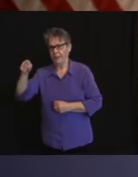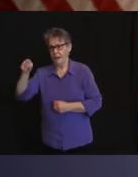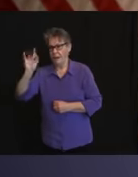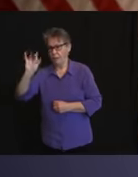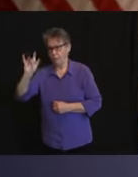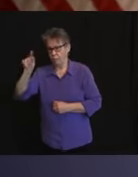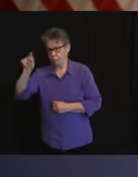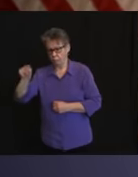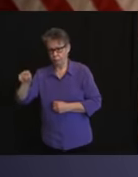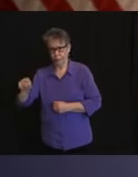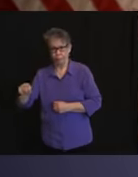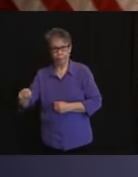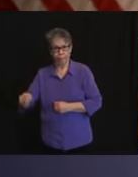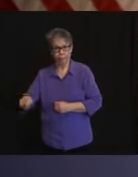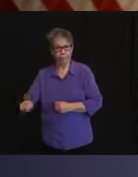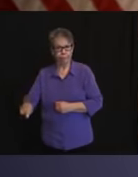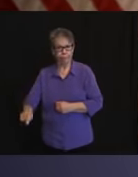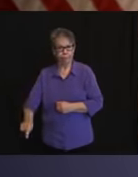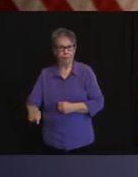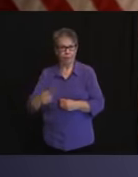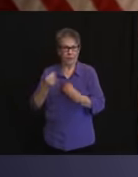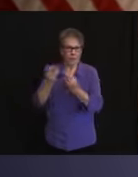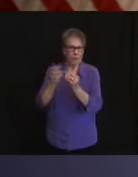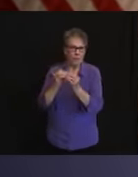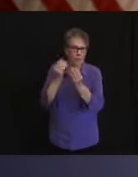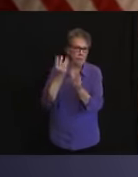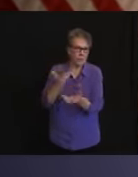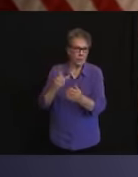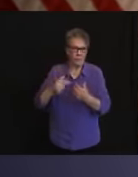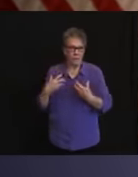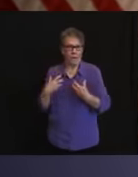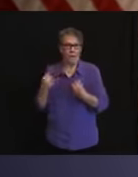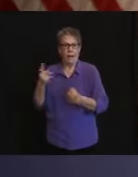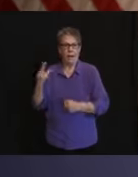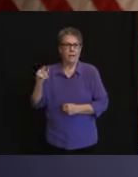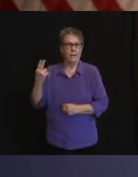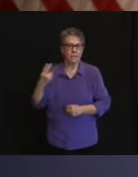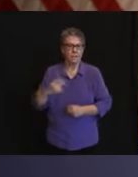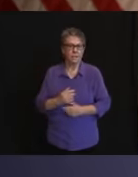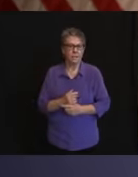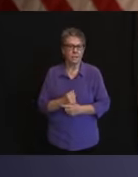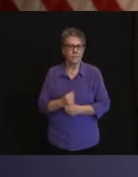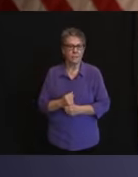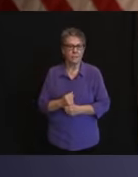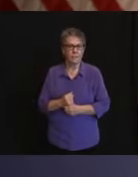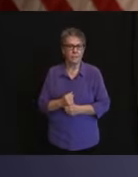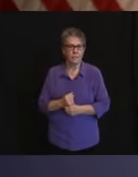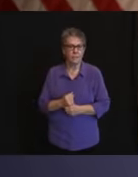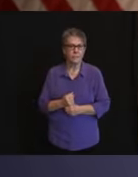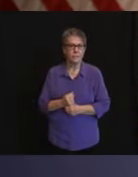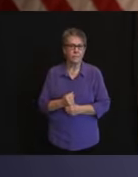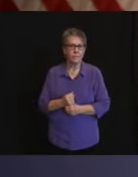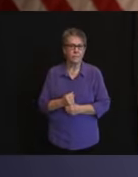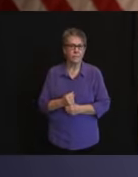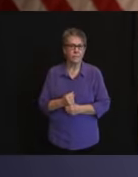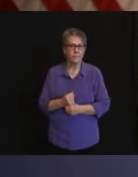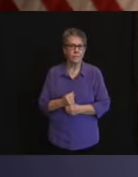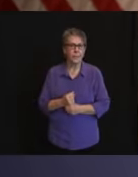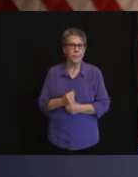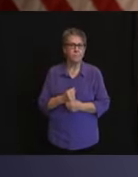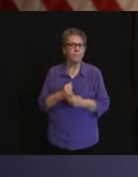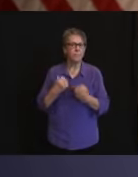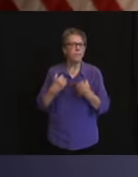1-800-792-9770. That'll still be available even if we do add a page here, but I'd like to add a page if we could here. Thank you for that. Let's go to Elise,